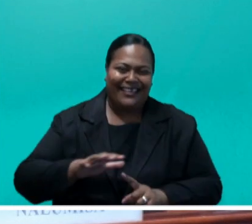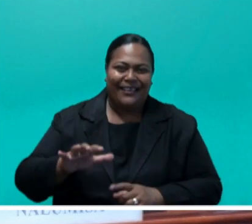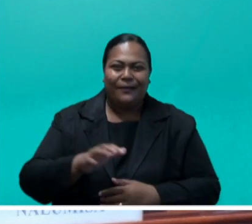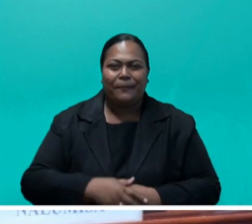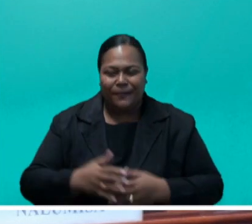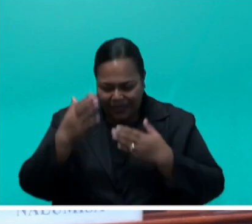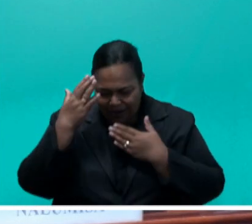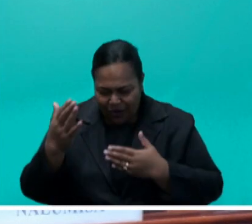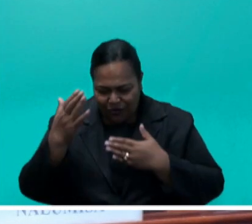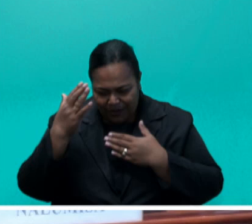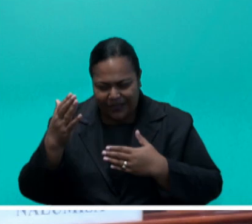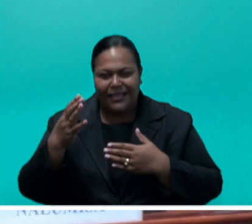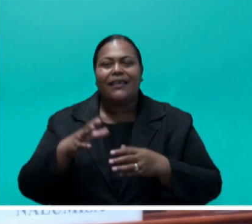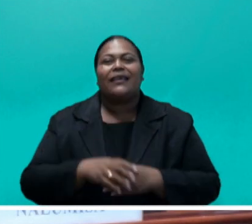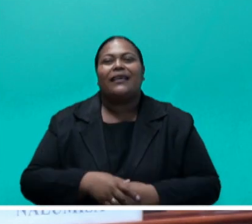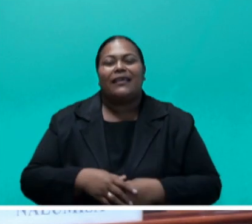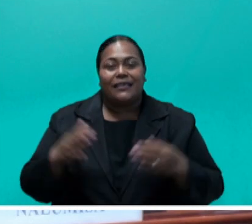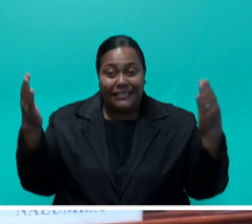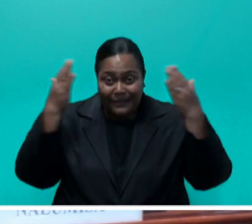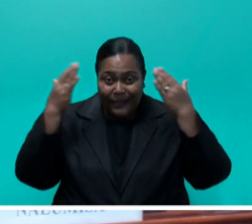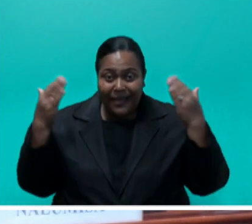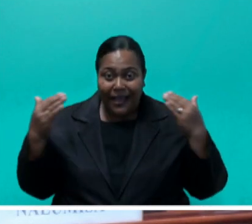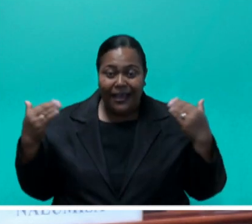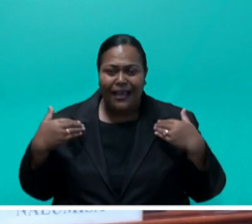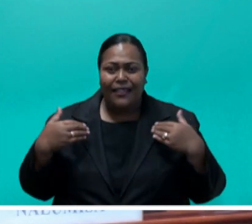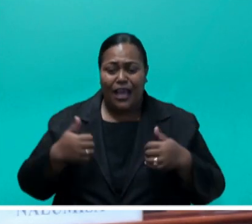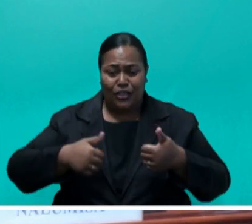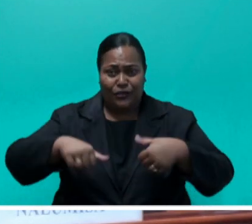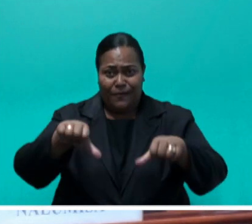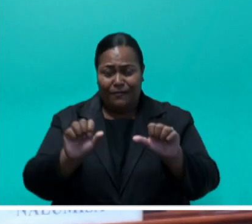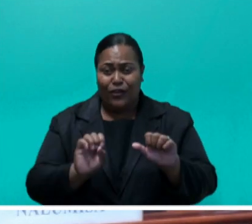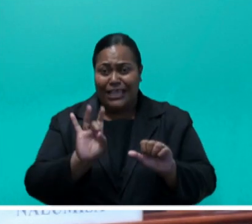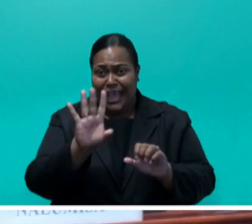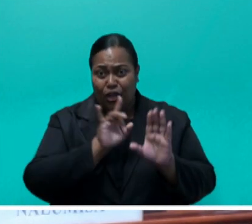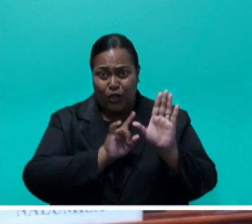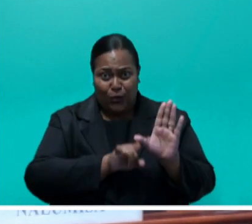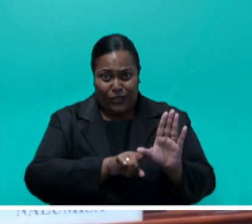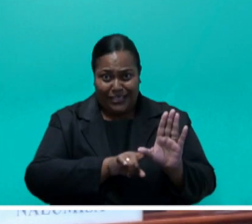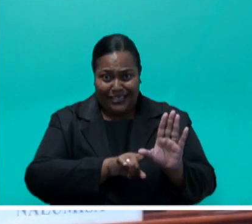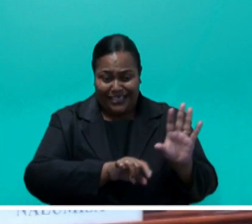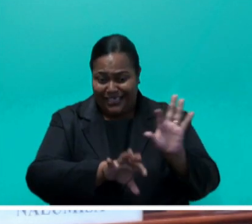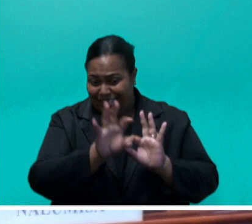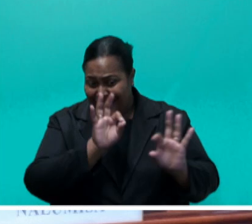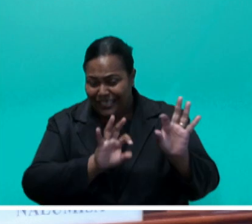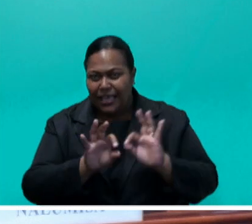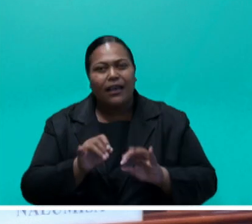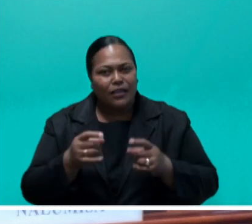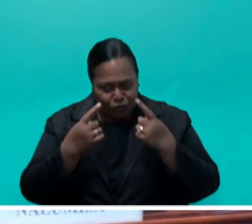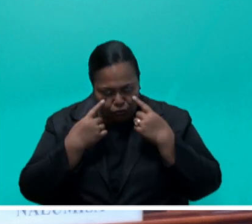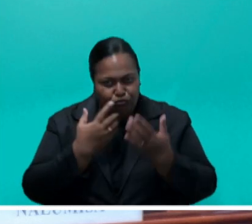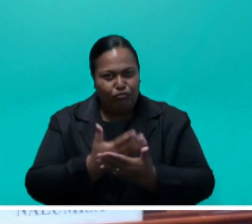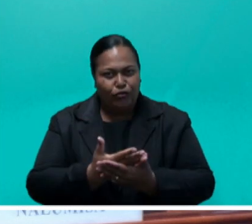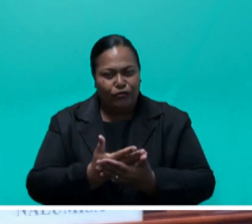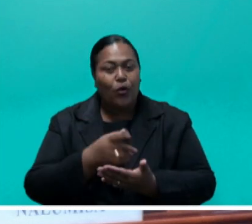Honourable Speaker, the achievements of these 10 youths are not merely a testament to